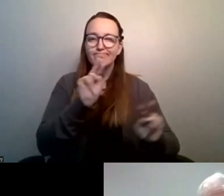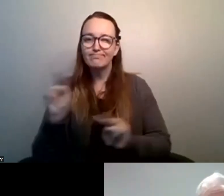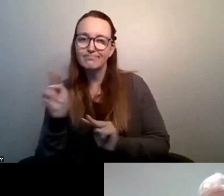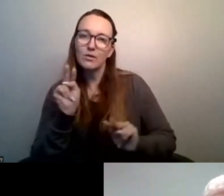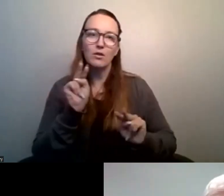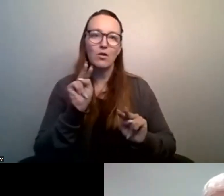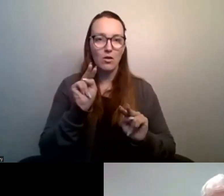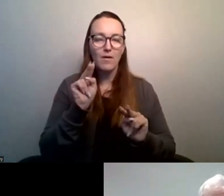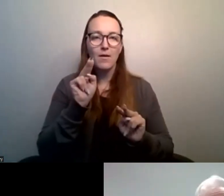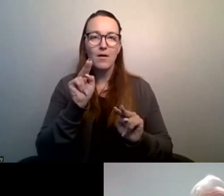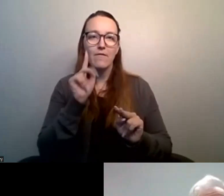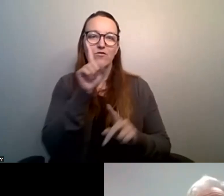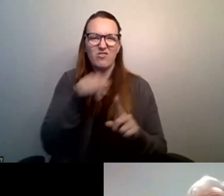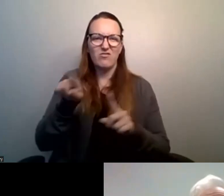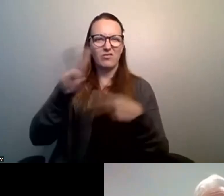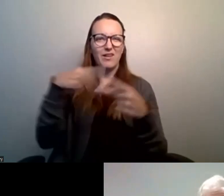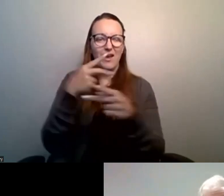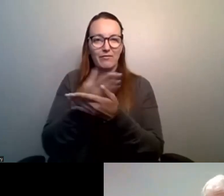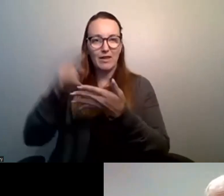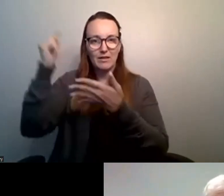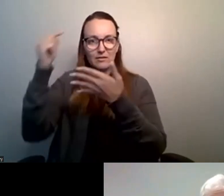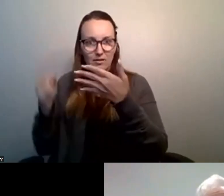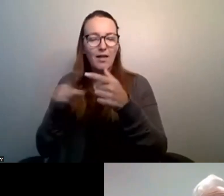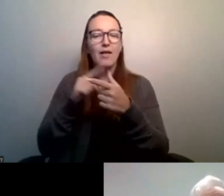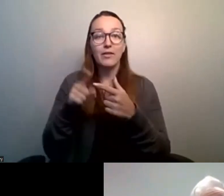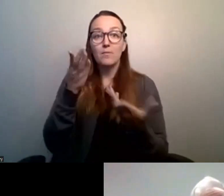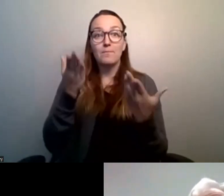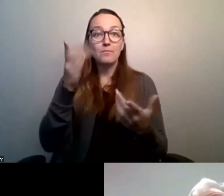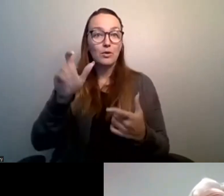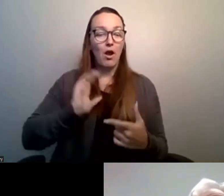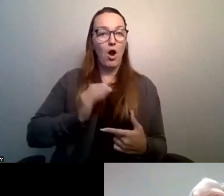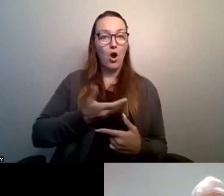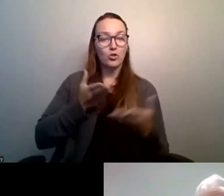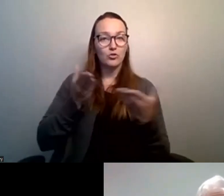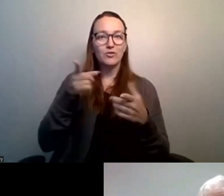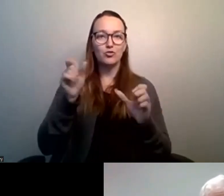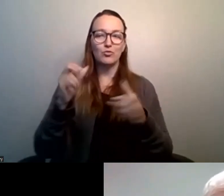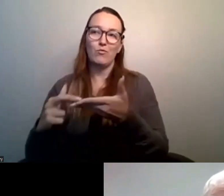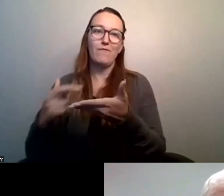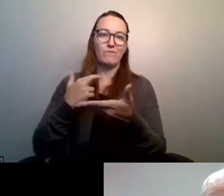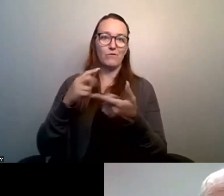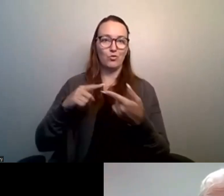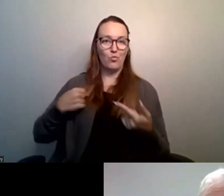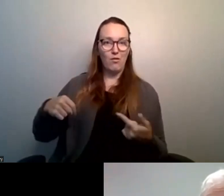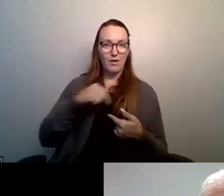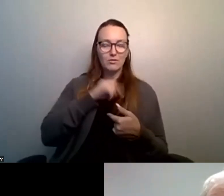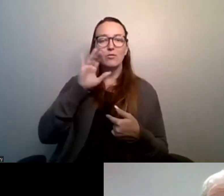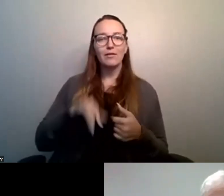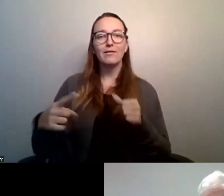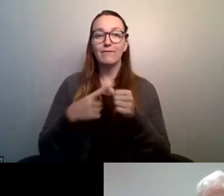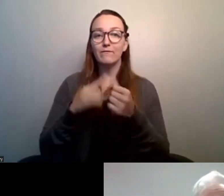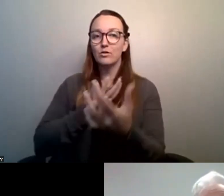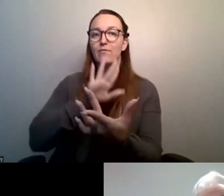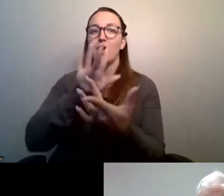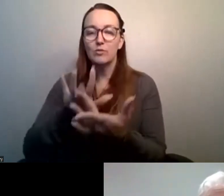And then you might need our services, and here's how you refer into us. So it's that first outreach, I think, of just building